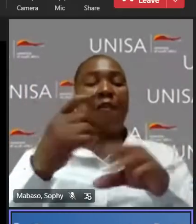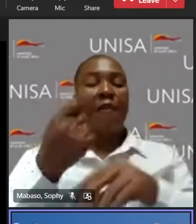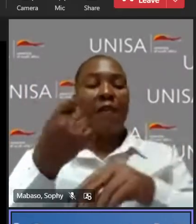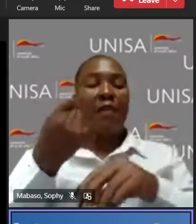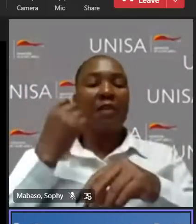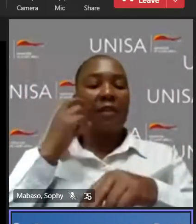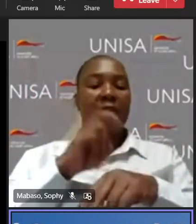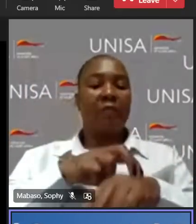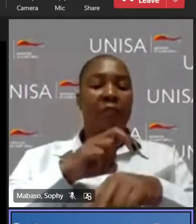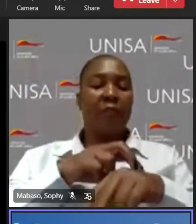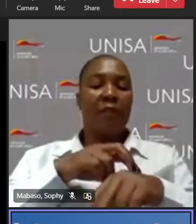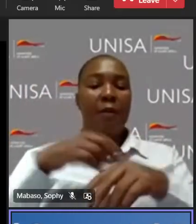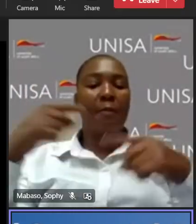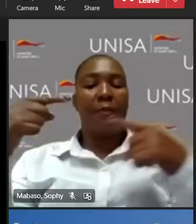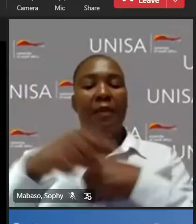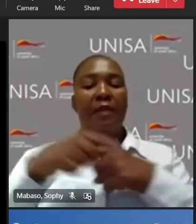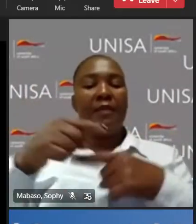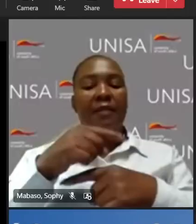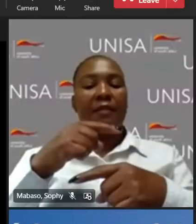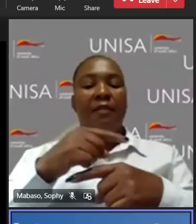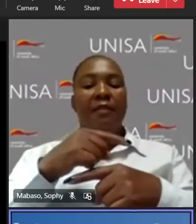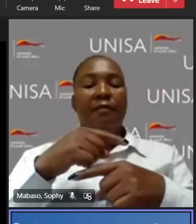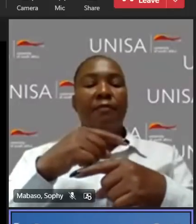missing middle students.